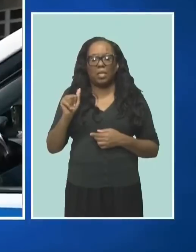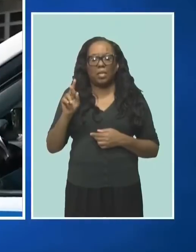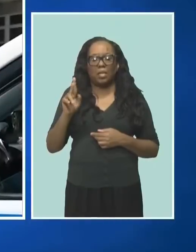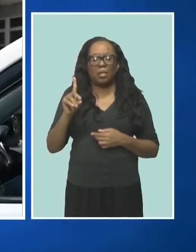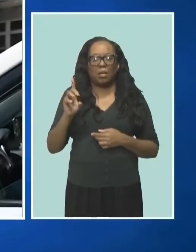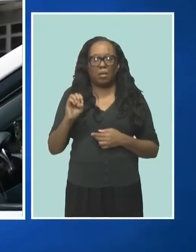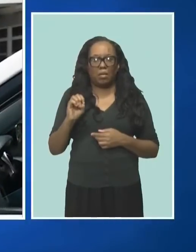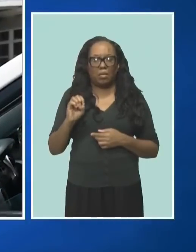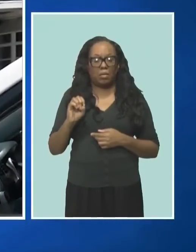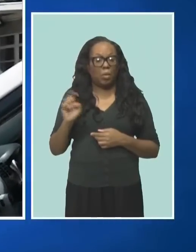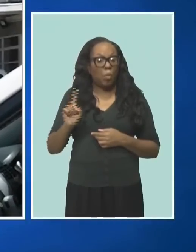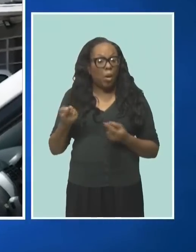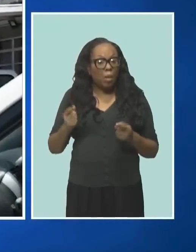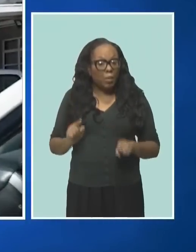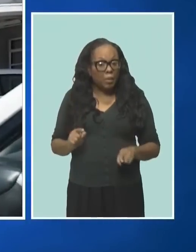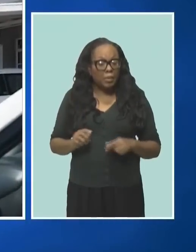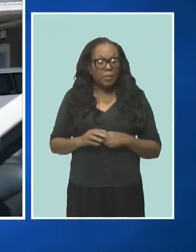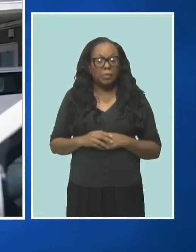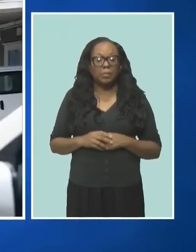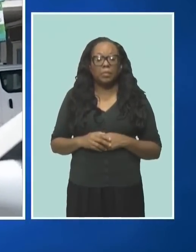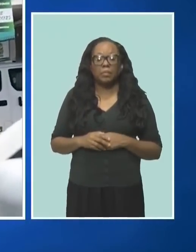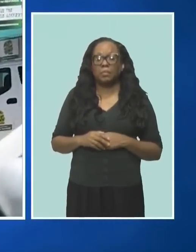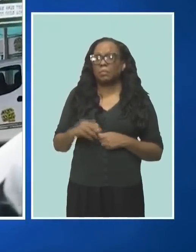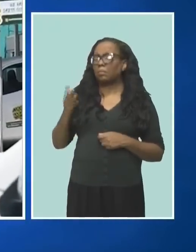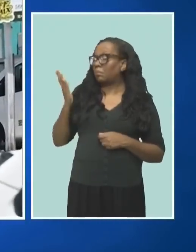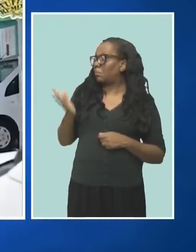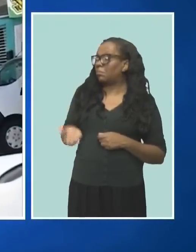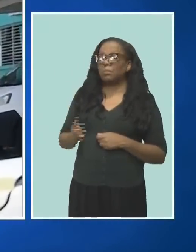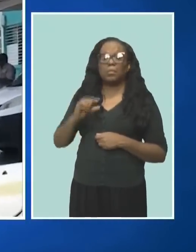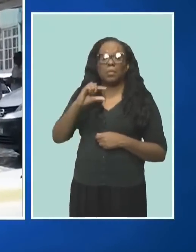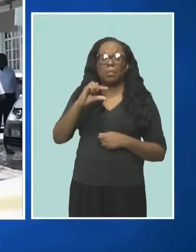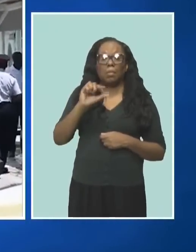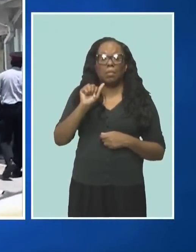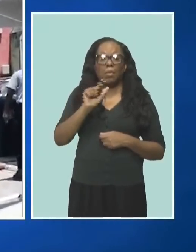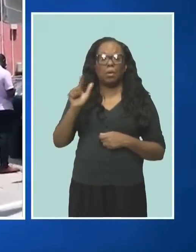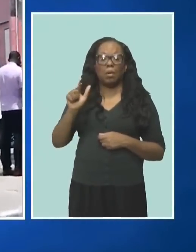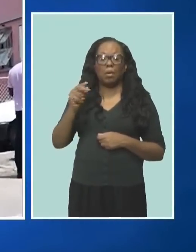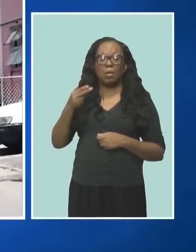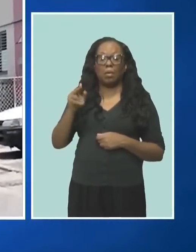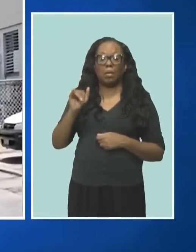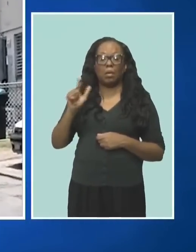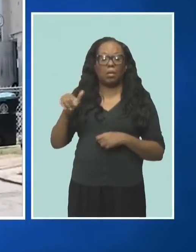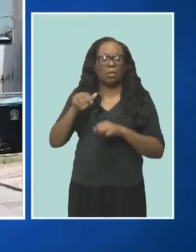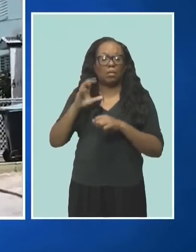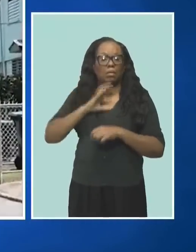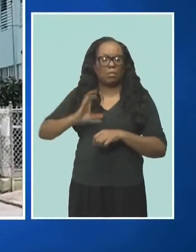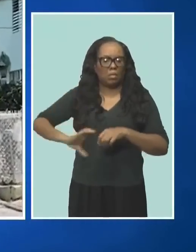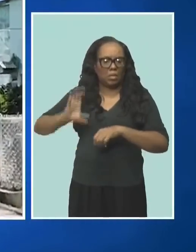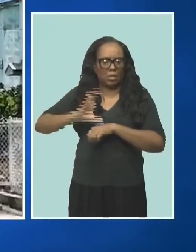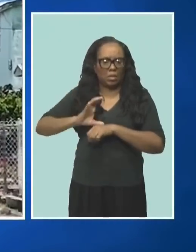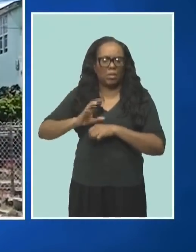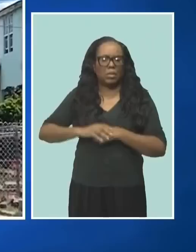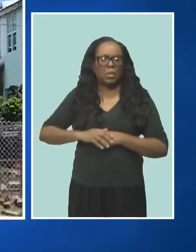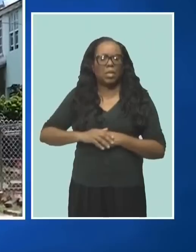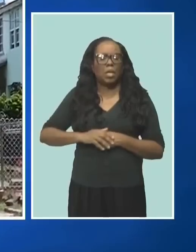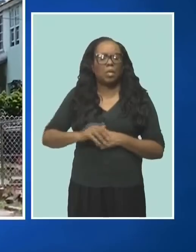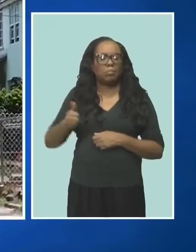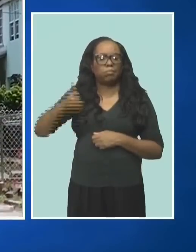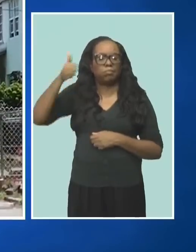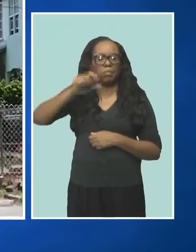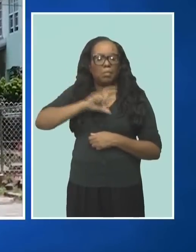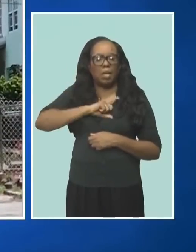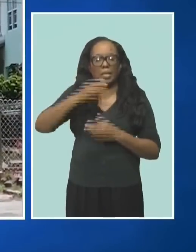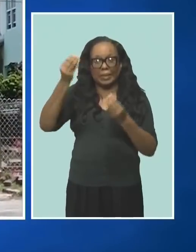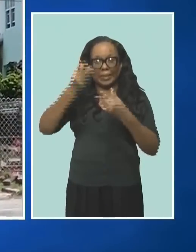occurred this morning around 9 in Hillside Road, Gall Hill, Christchurch. Acting Superintendent of Police Victor Brewster gives us